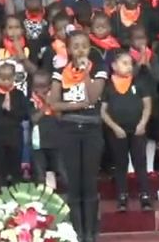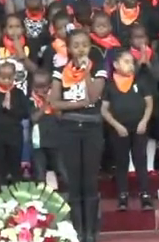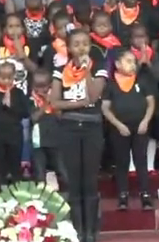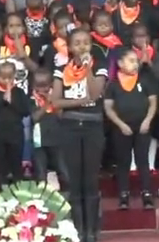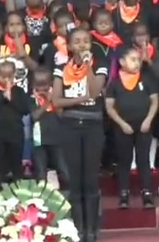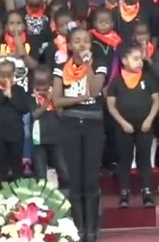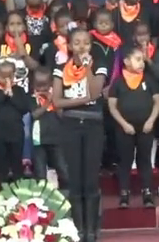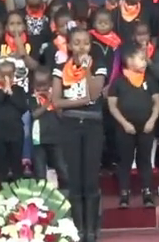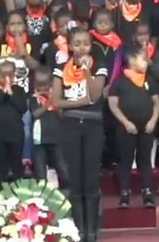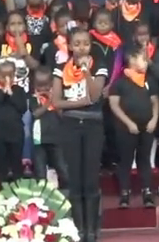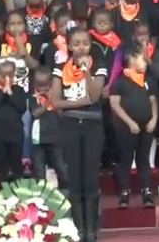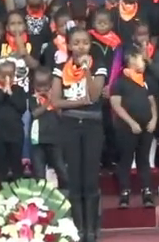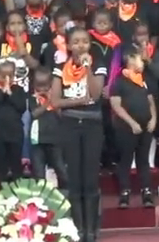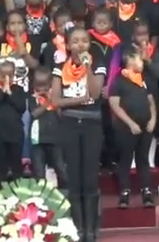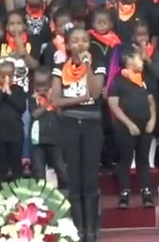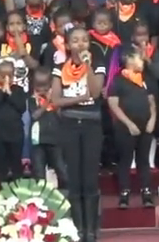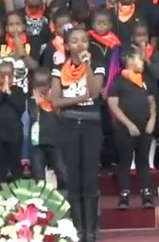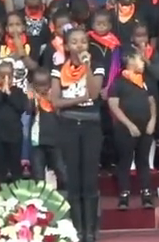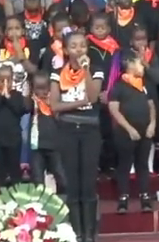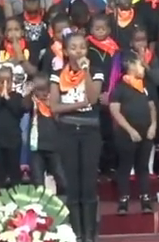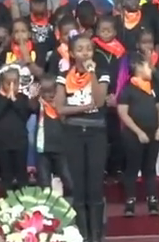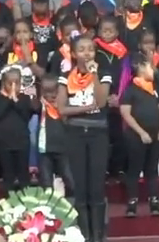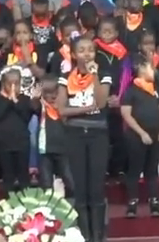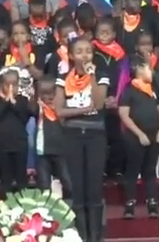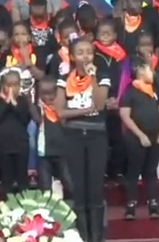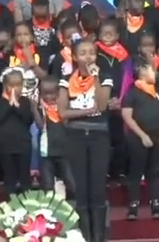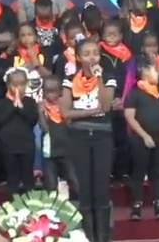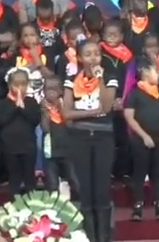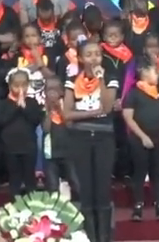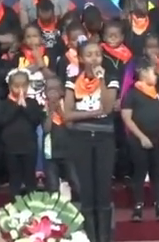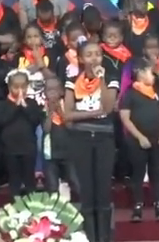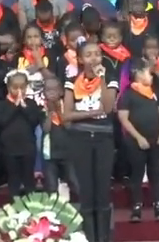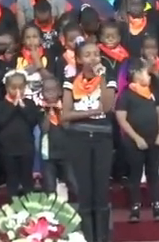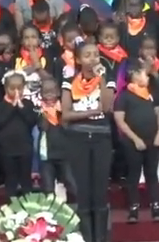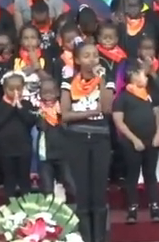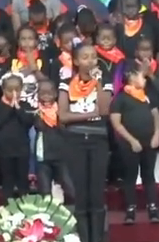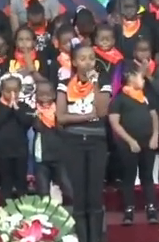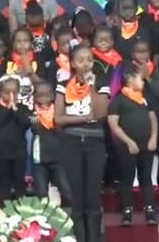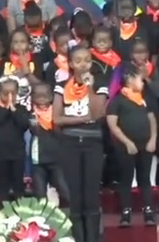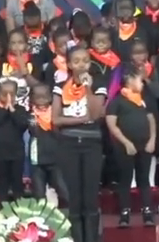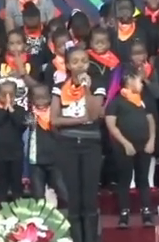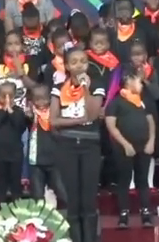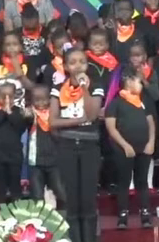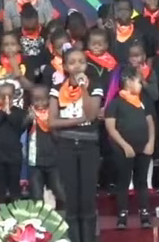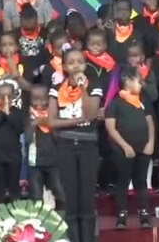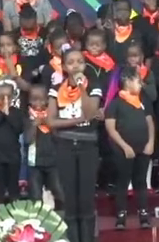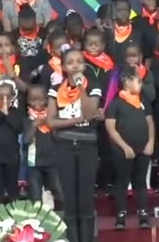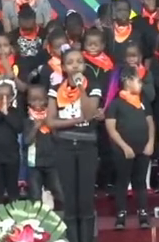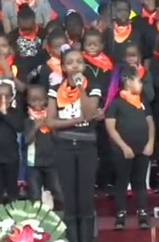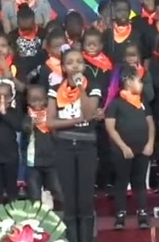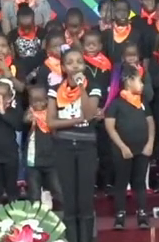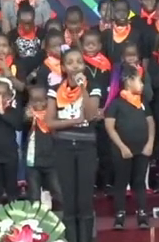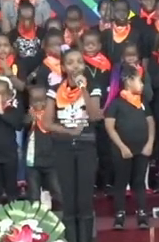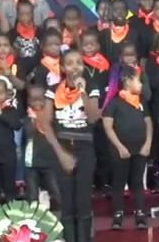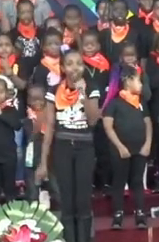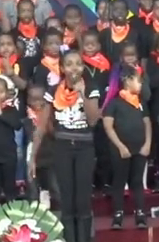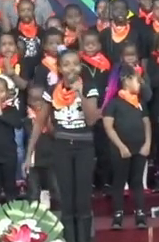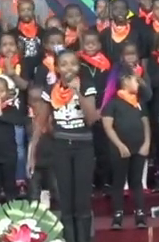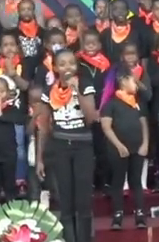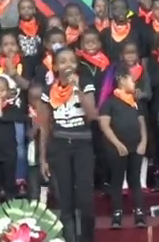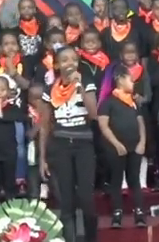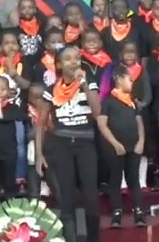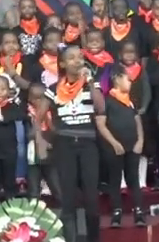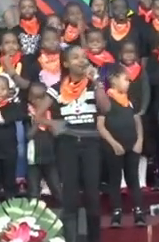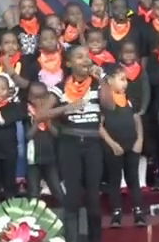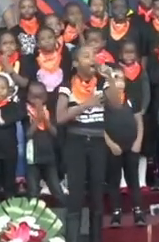even as we're about to start this service, that you'll be able to watch over us and guide us and be with us. In Jesus' name we pray. Amen.